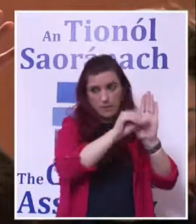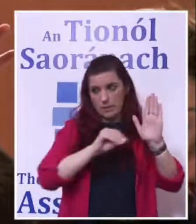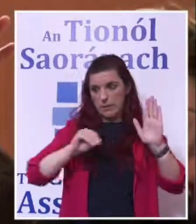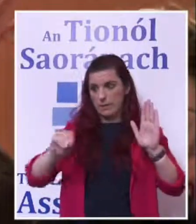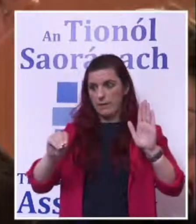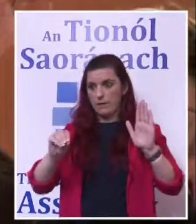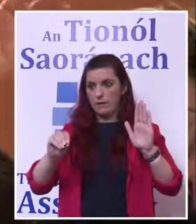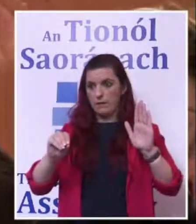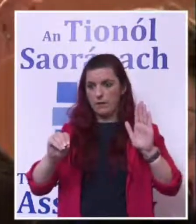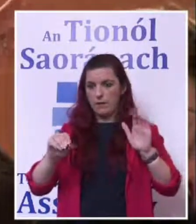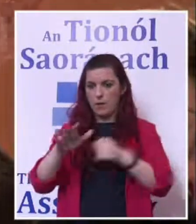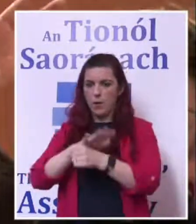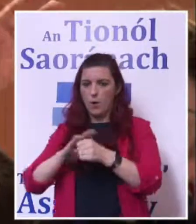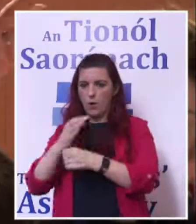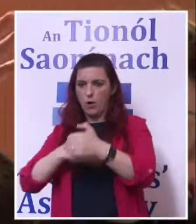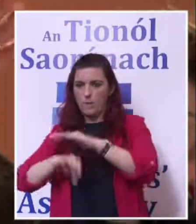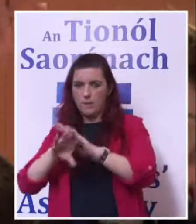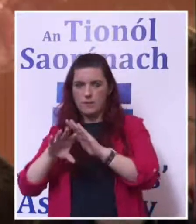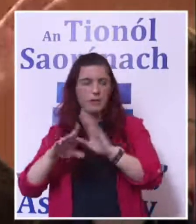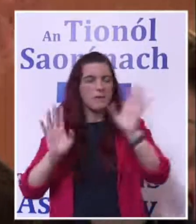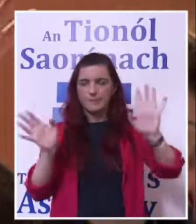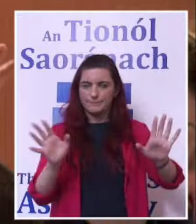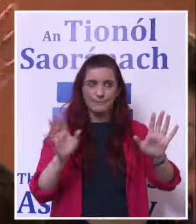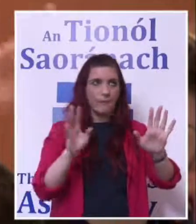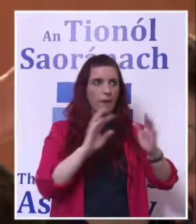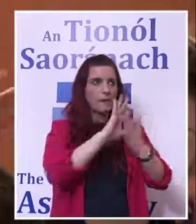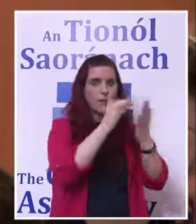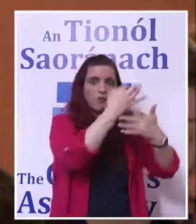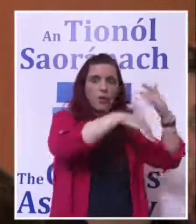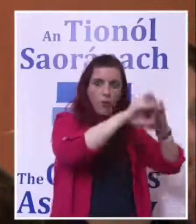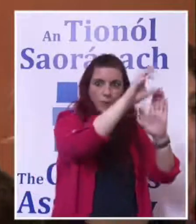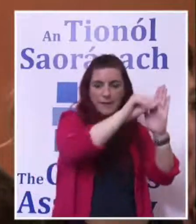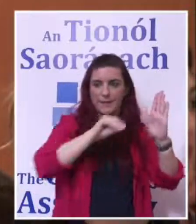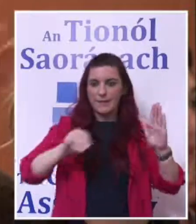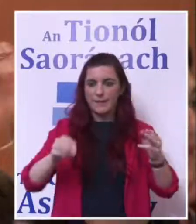government? When was it swayed?